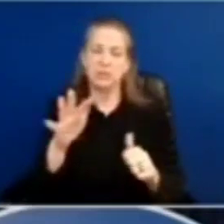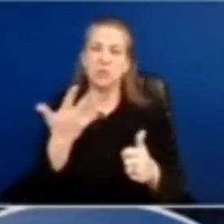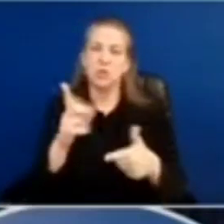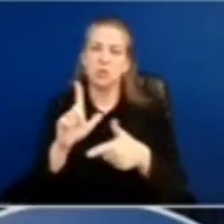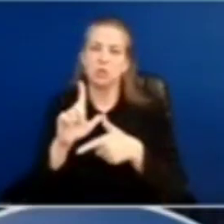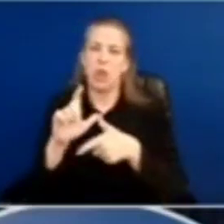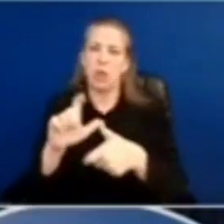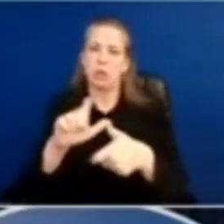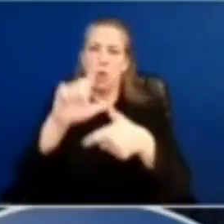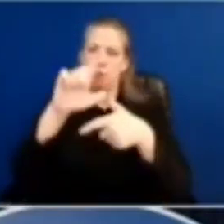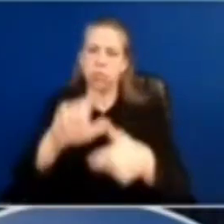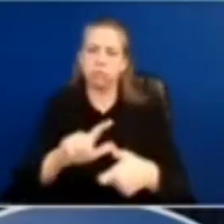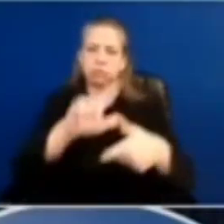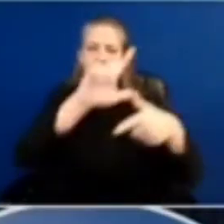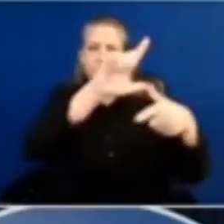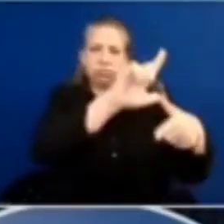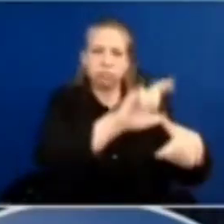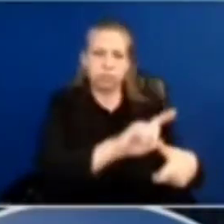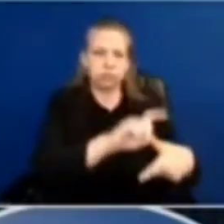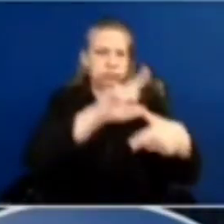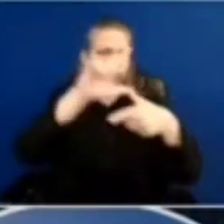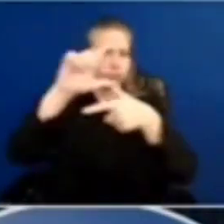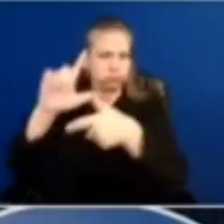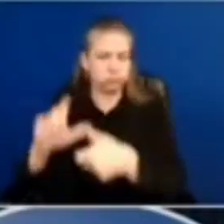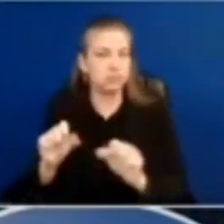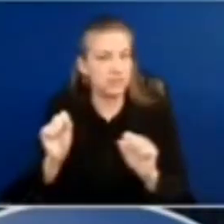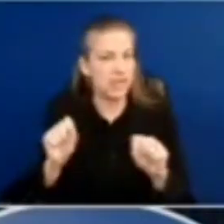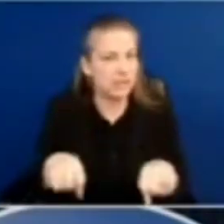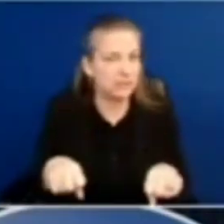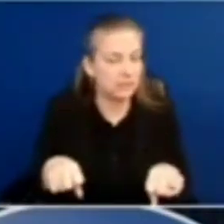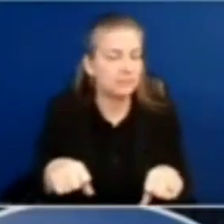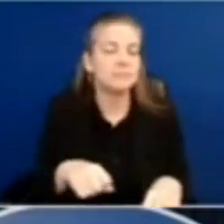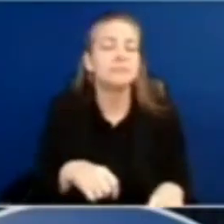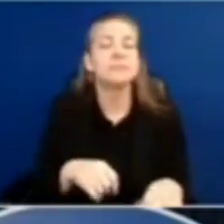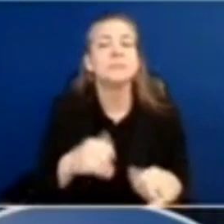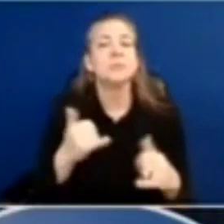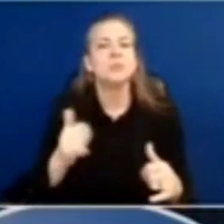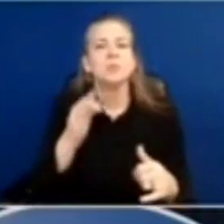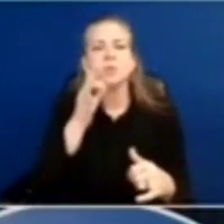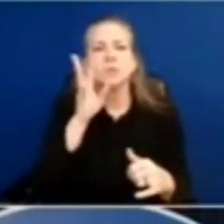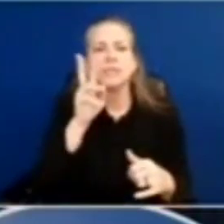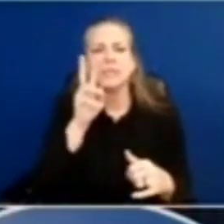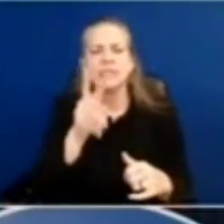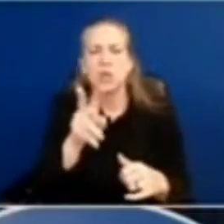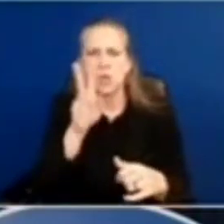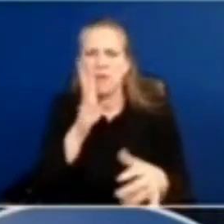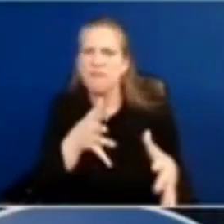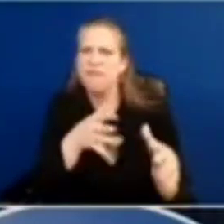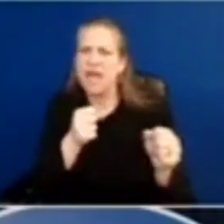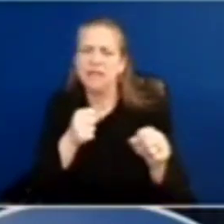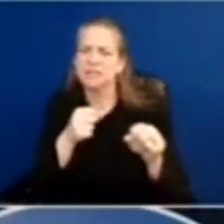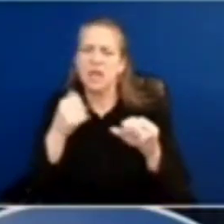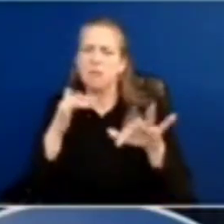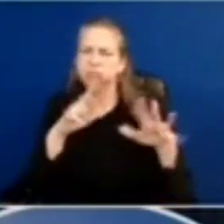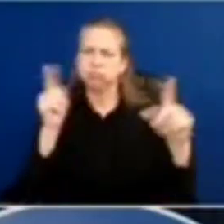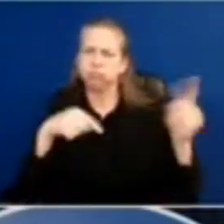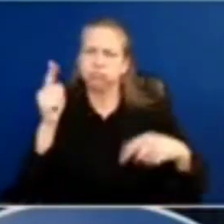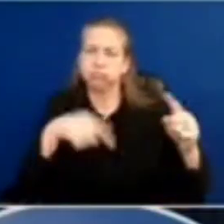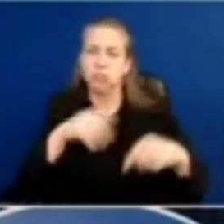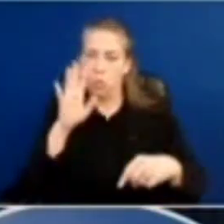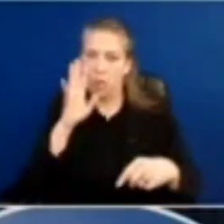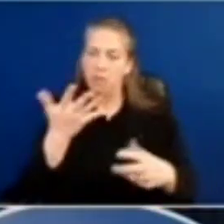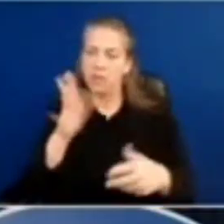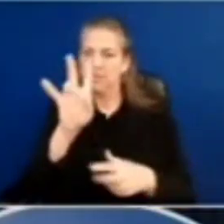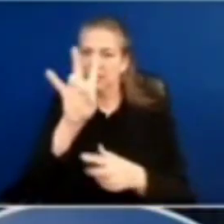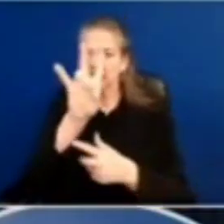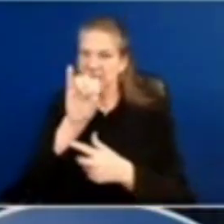tornadoes. What you'll see when we move ahead here in a minute is we're going to have a fast-moving thunderstorm that may be moving at 70